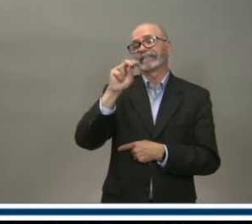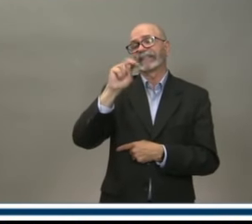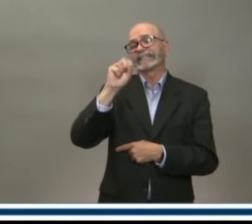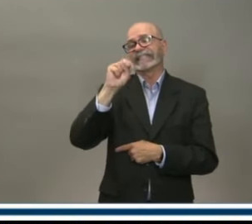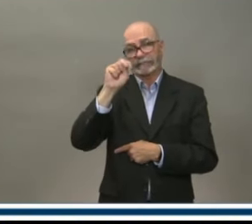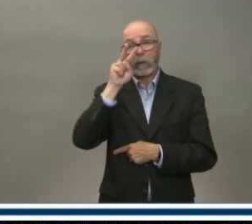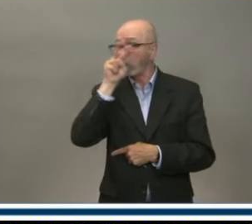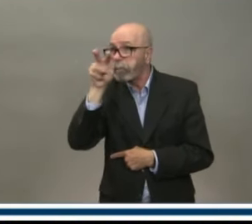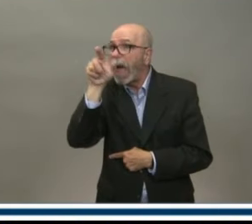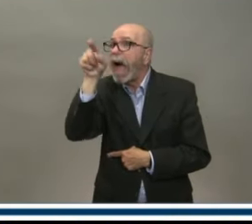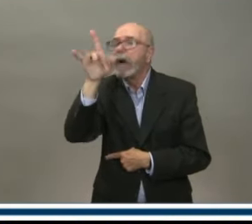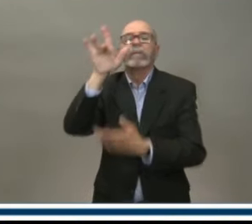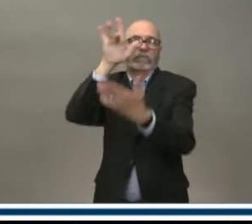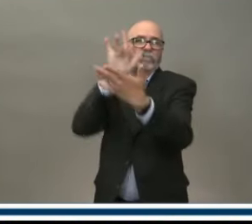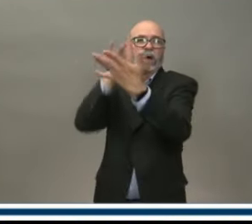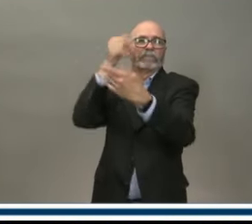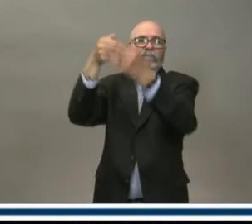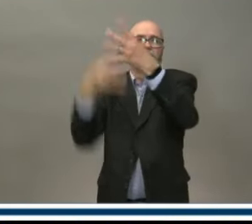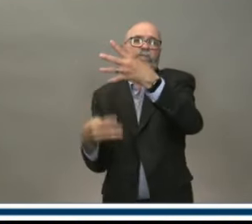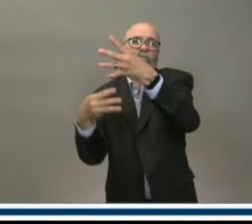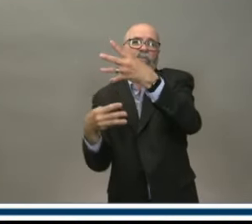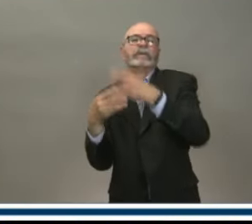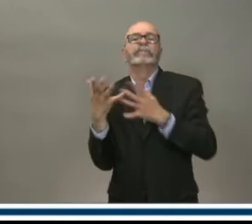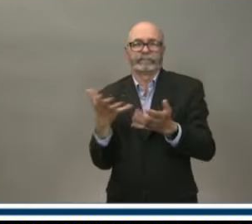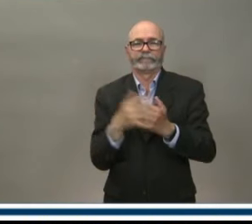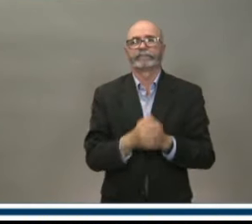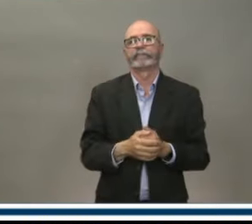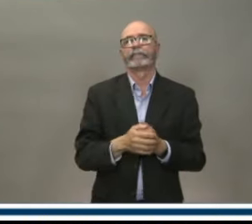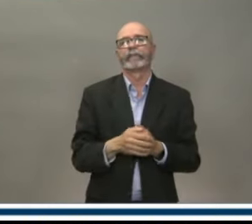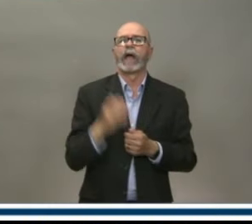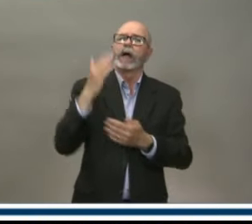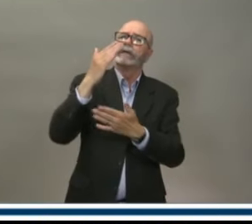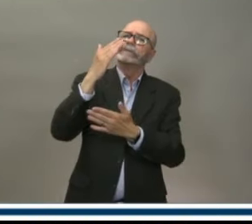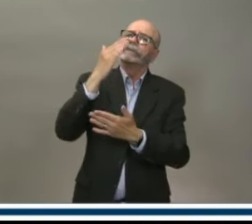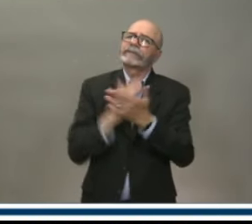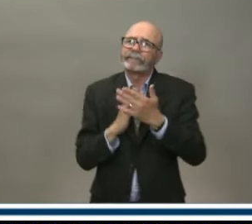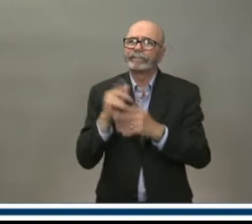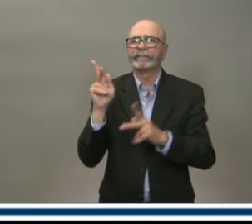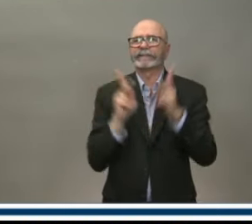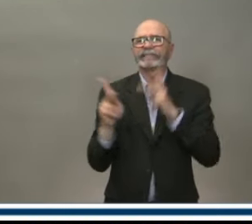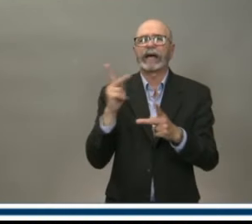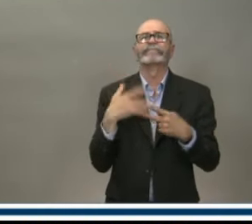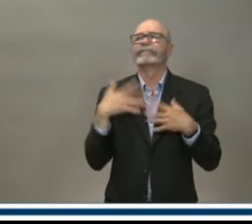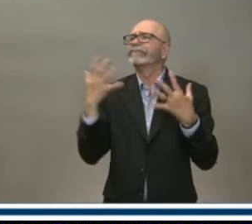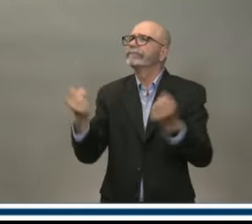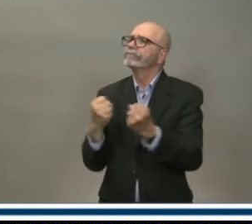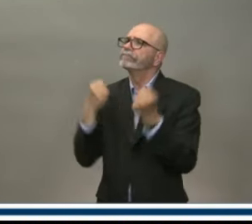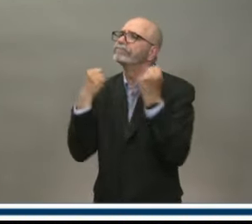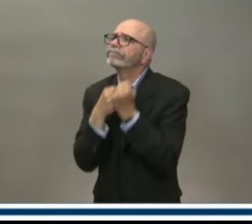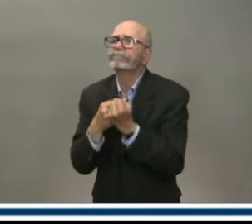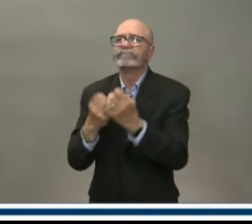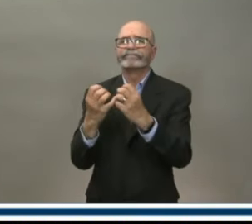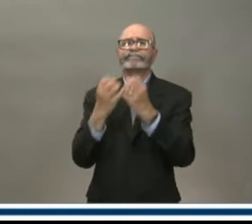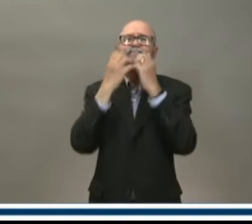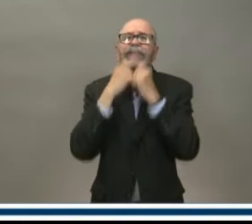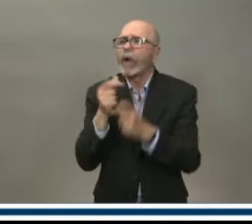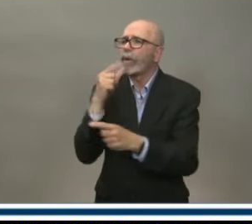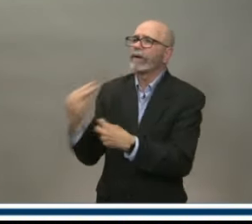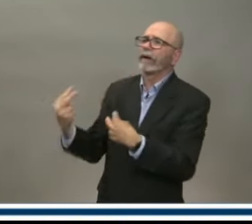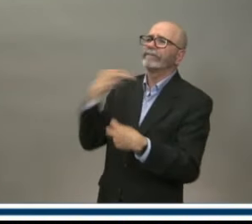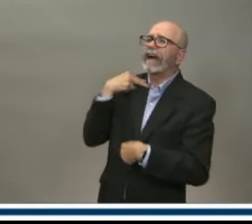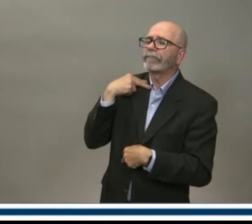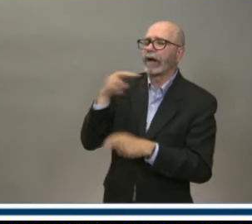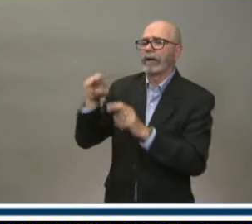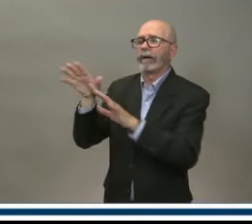and across the country that people are rallying around the victims of this horrendous event. I'm sure that they feel the love